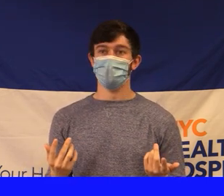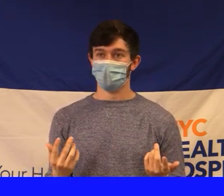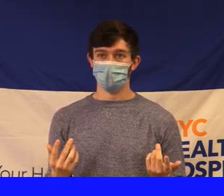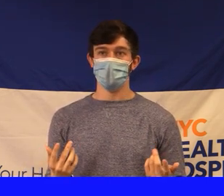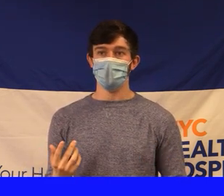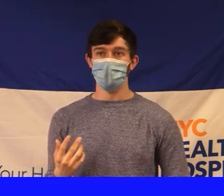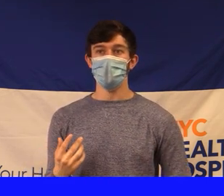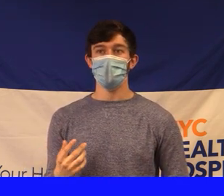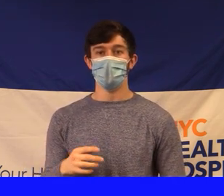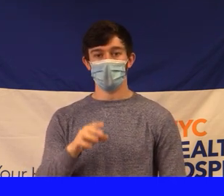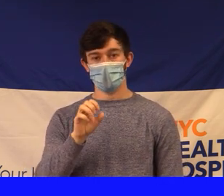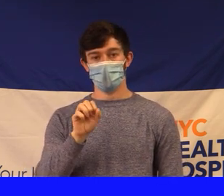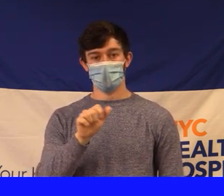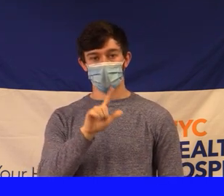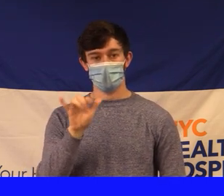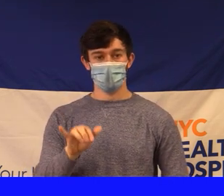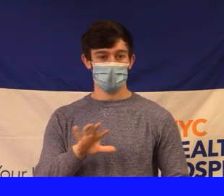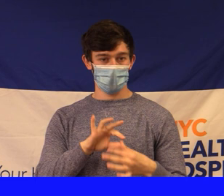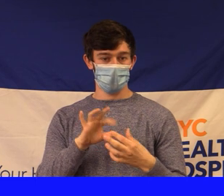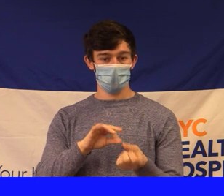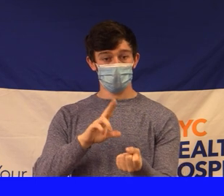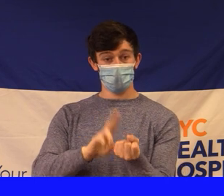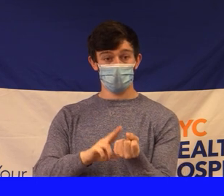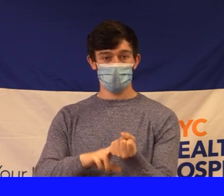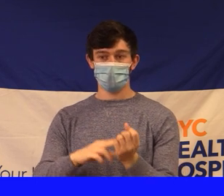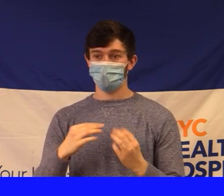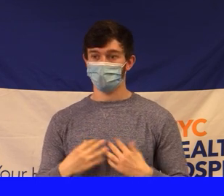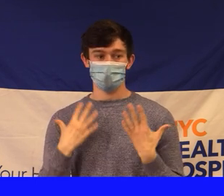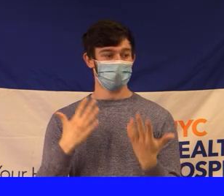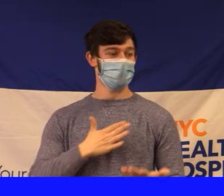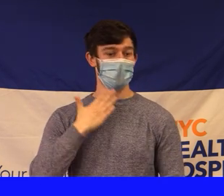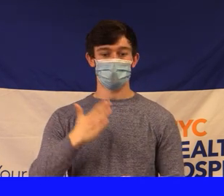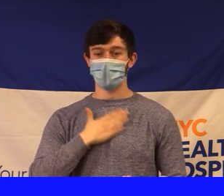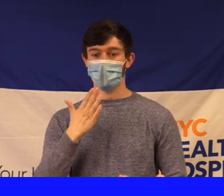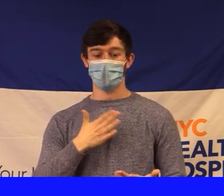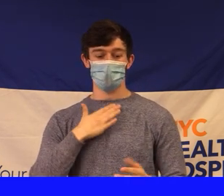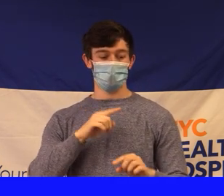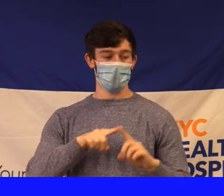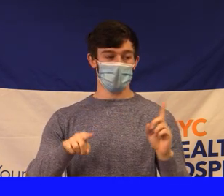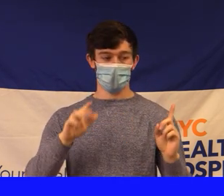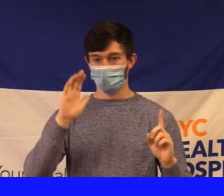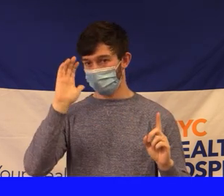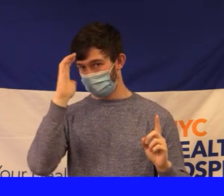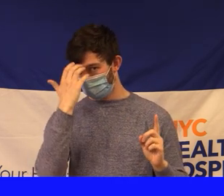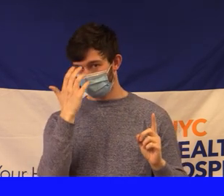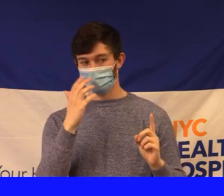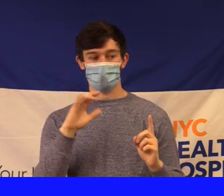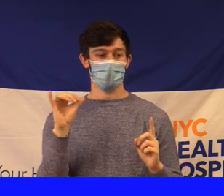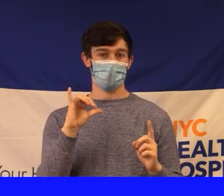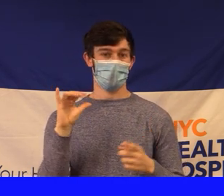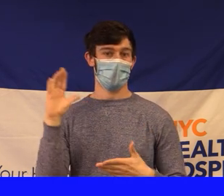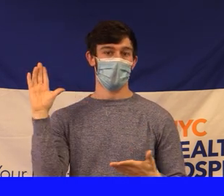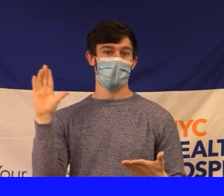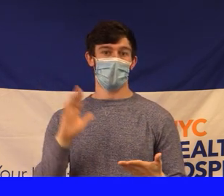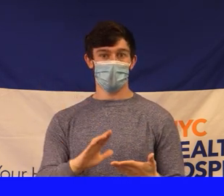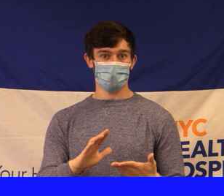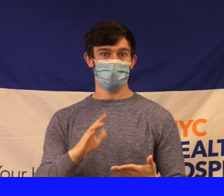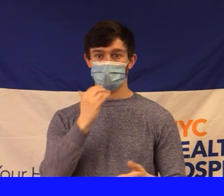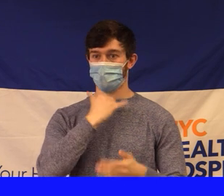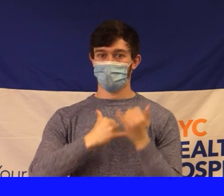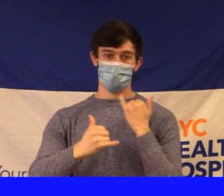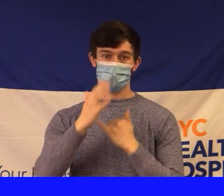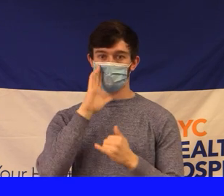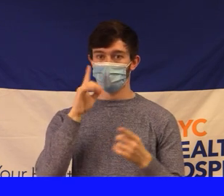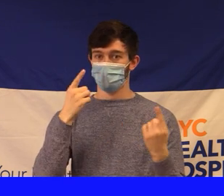as Sally said, the nurses must be very happy. Everybody would be happy, but it sounds like, you know, there's less likelihood of mistake, but also just